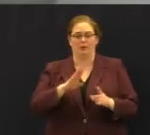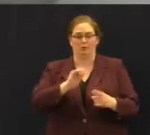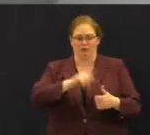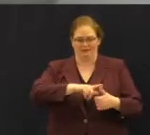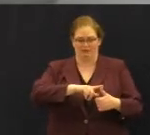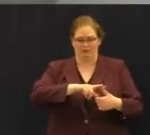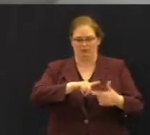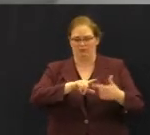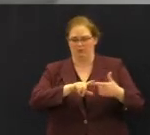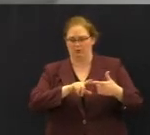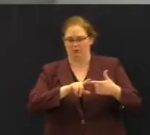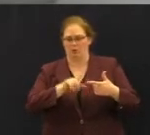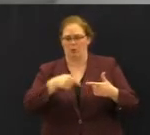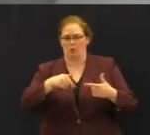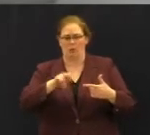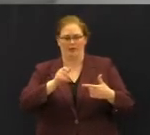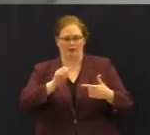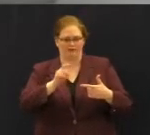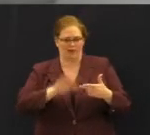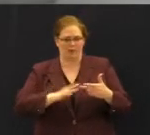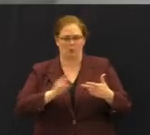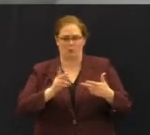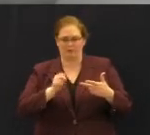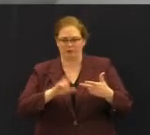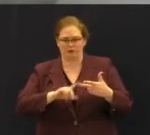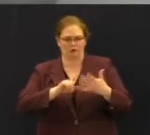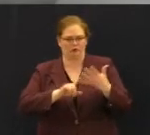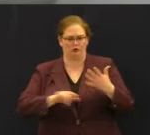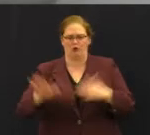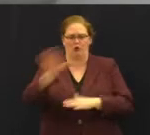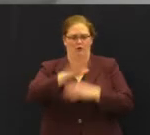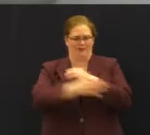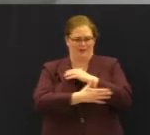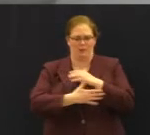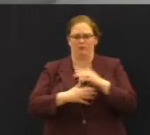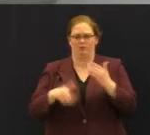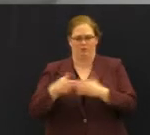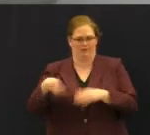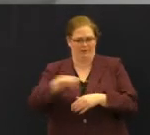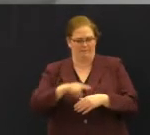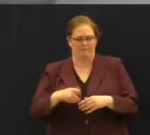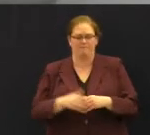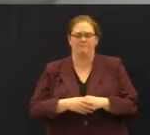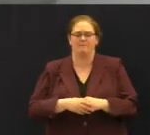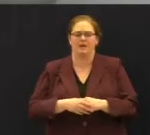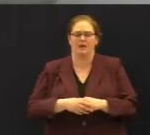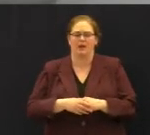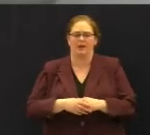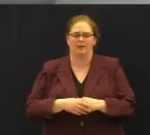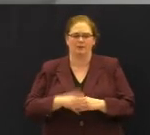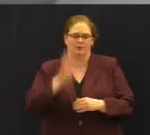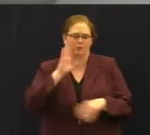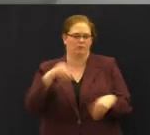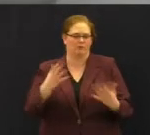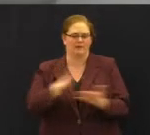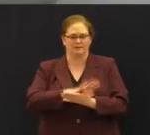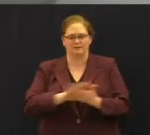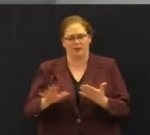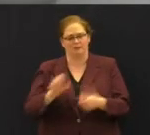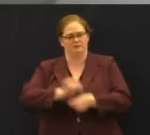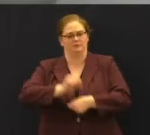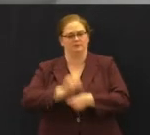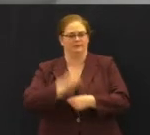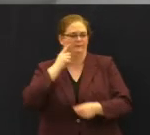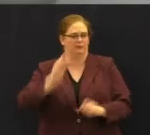Bristol to Quakertown, Warminster. They're from all over the county, and it's going to provide some nice employment for